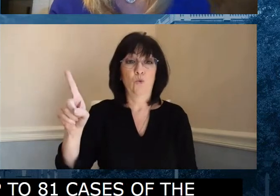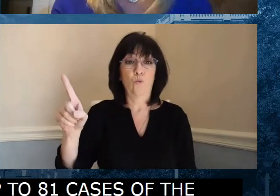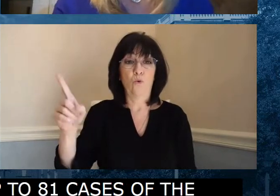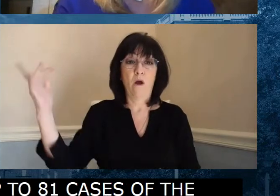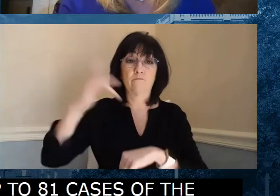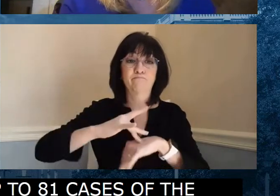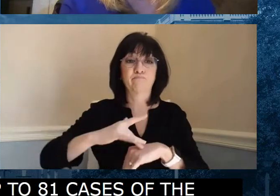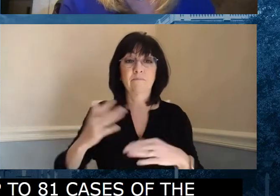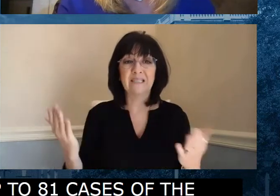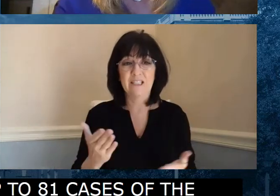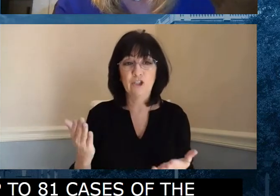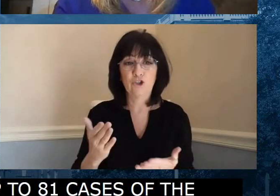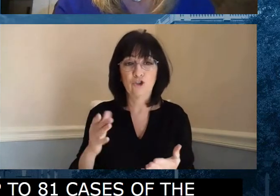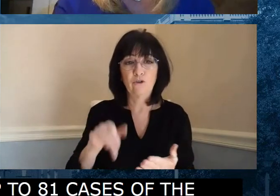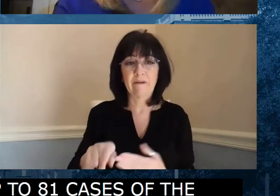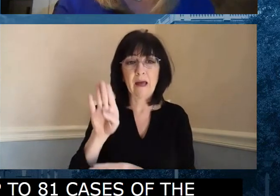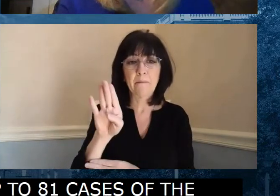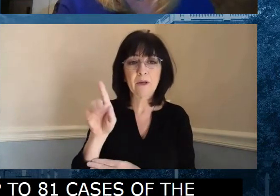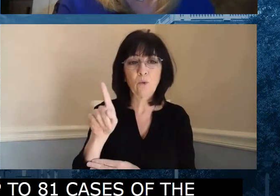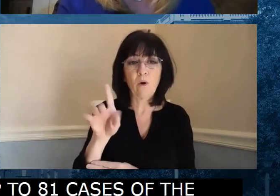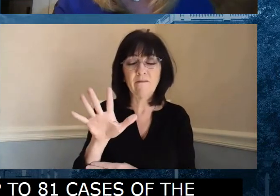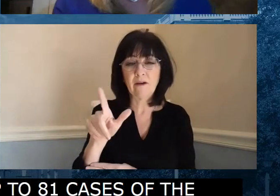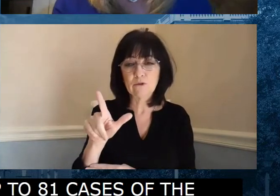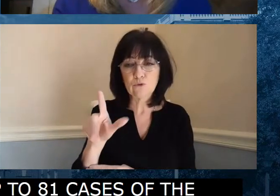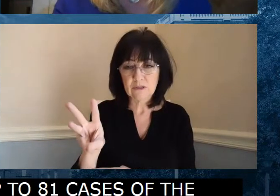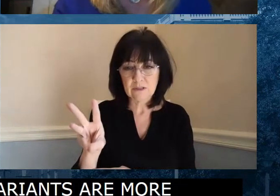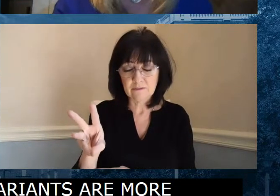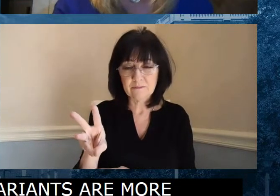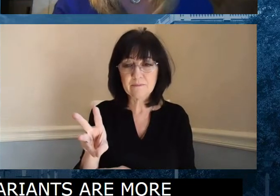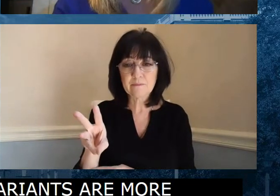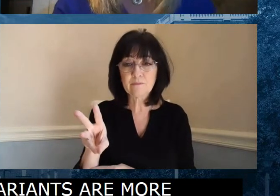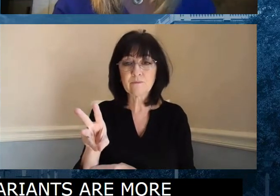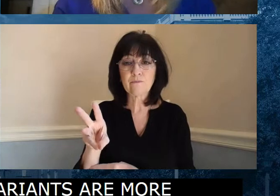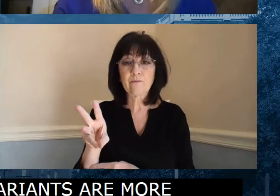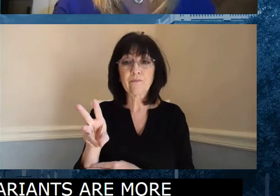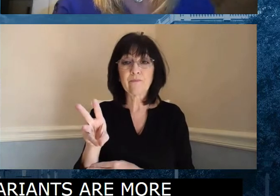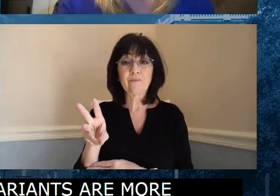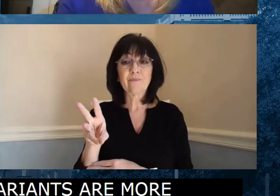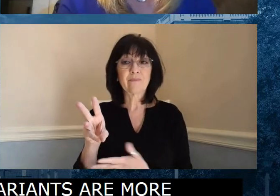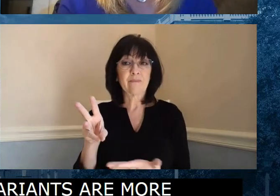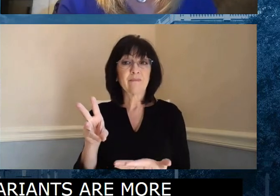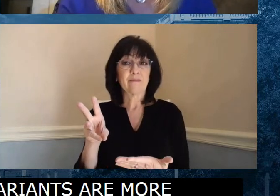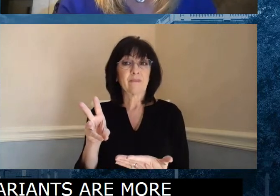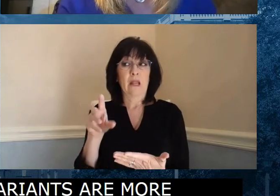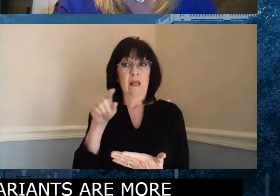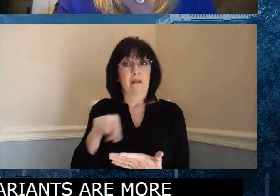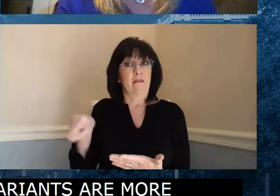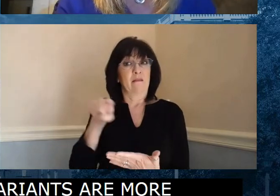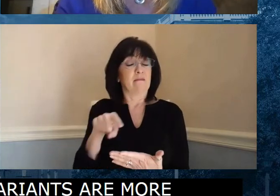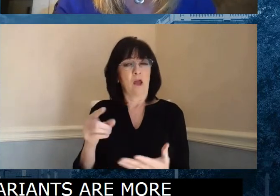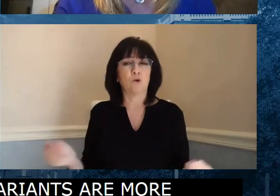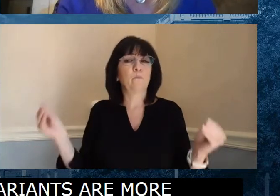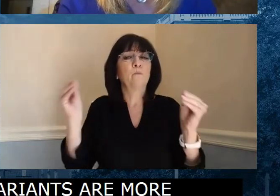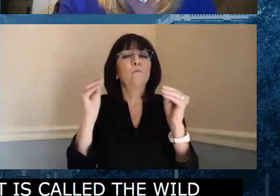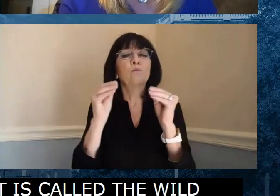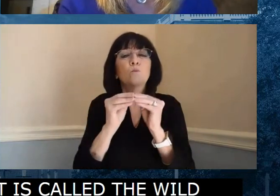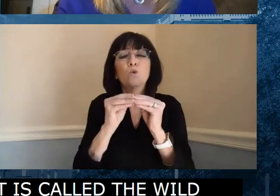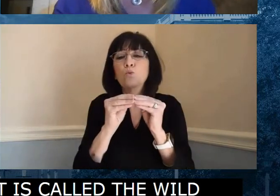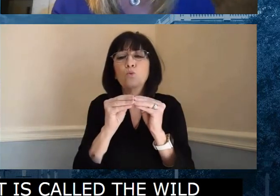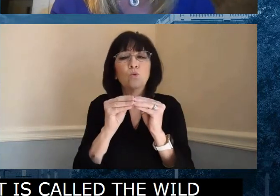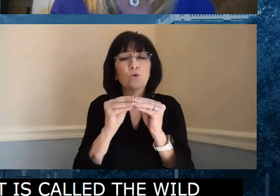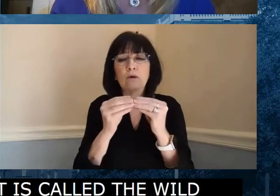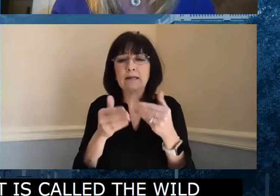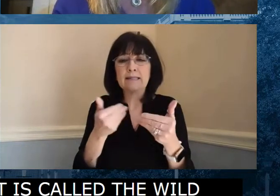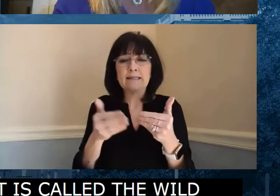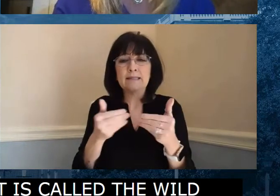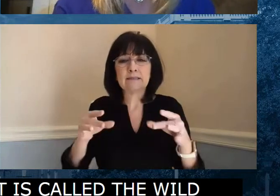more contagious than the variants or the what's called the wild type, the COVID-19 that we've been mostly dealing